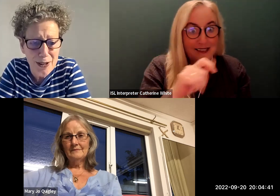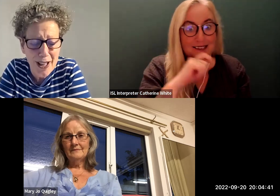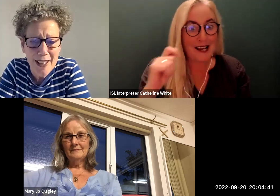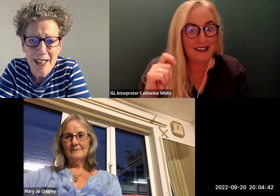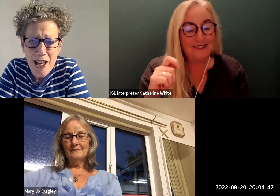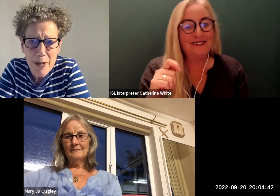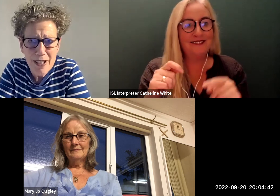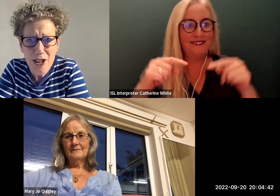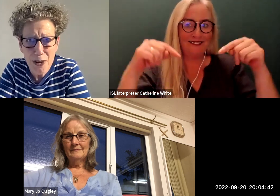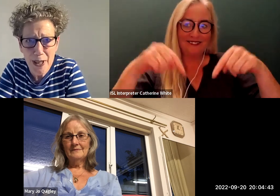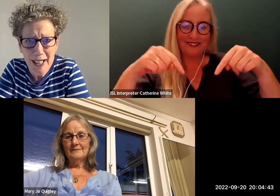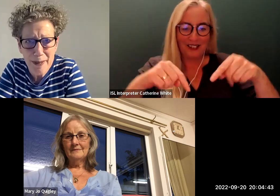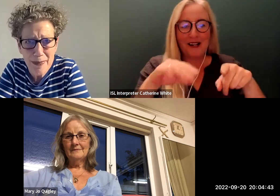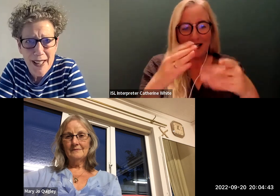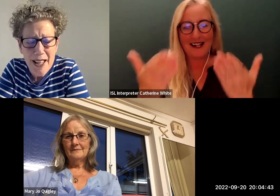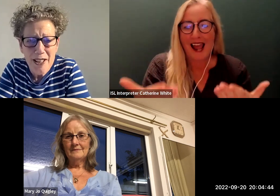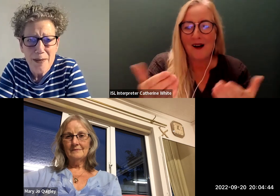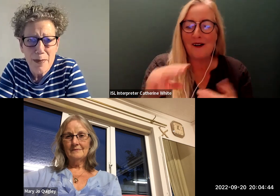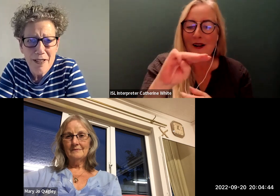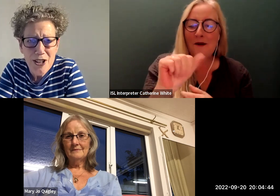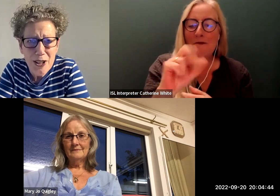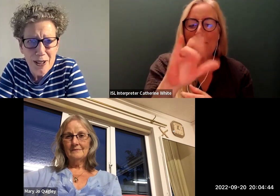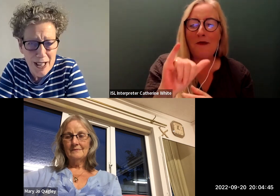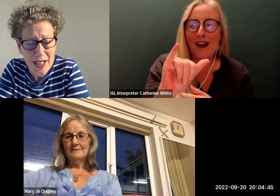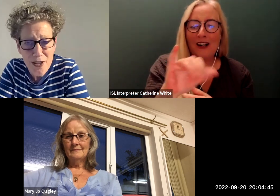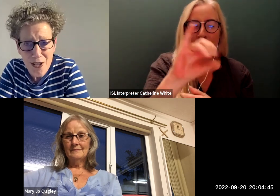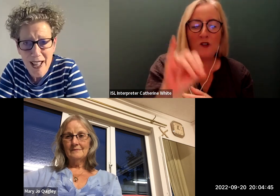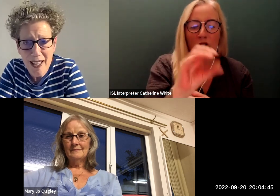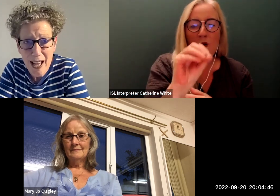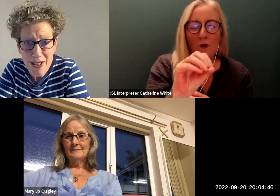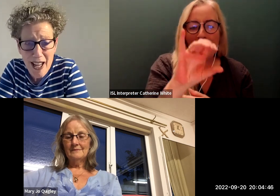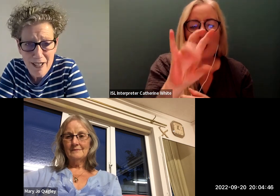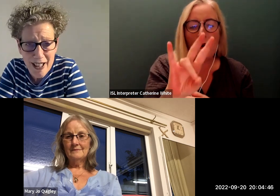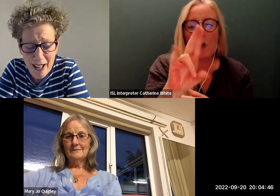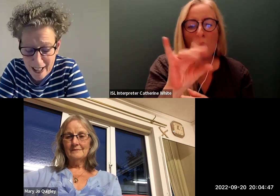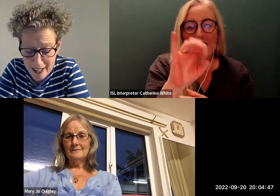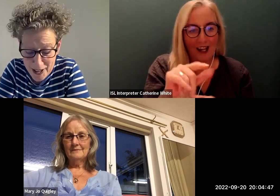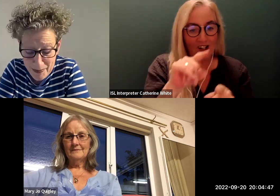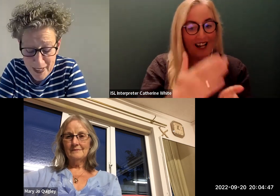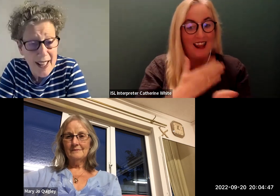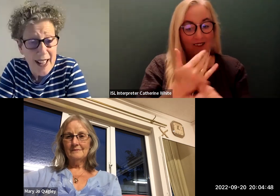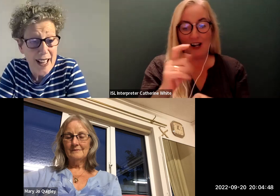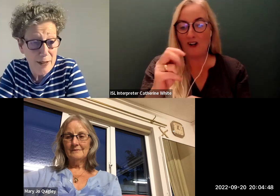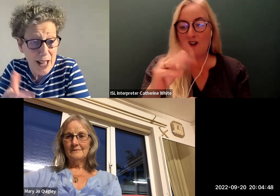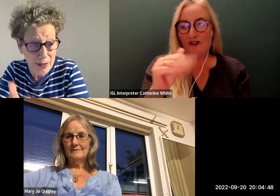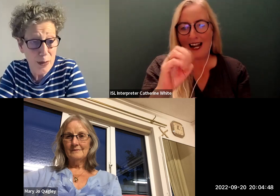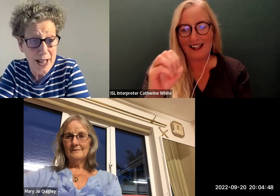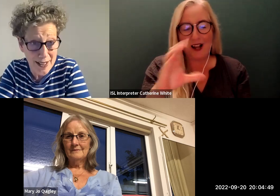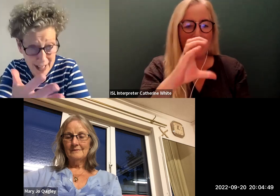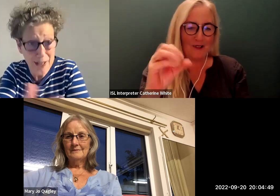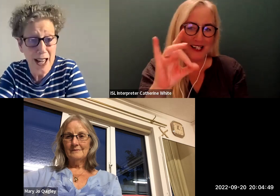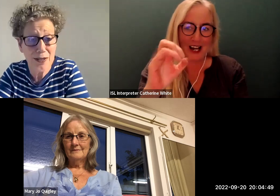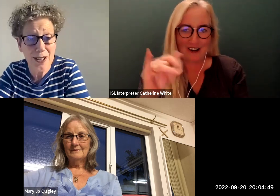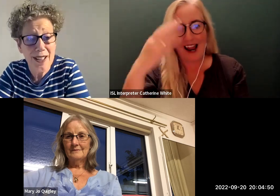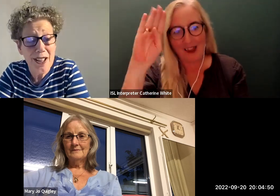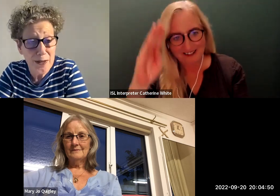studio, if you like, Mary Jo Quigley. Mary Jo lives in Tralee in County Kerry in Ireland, and I have Catherine White.